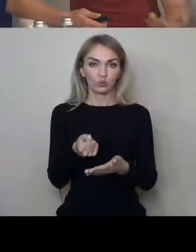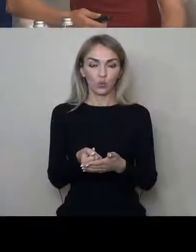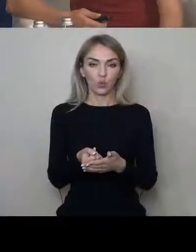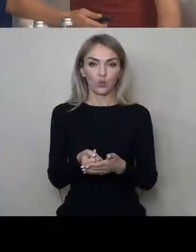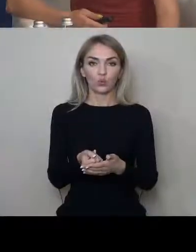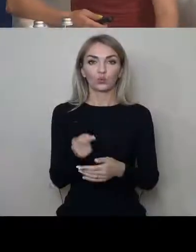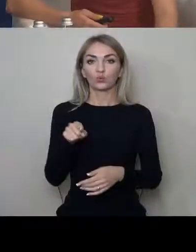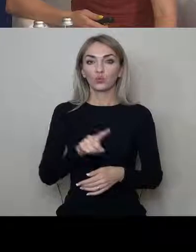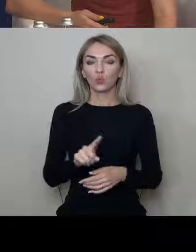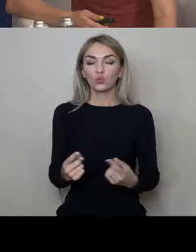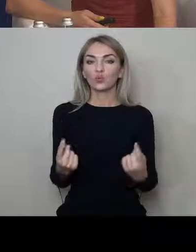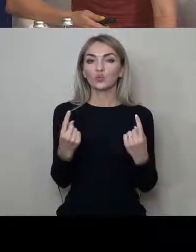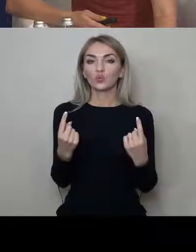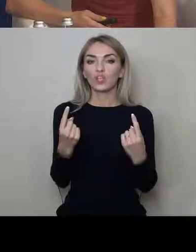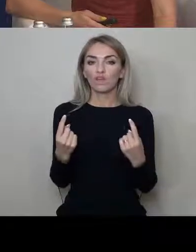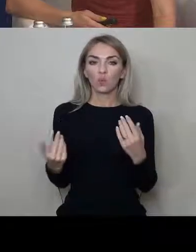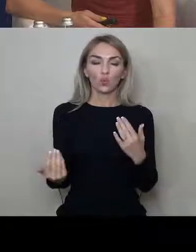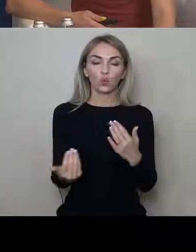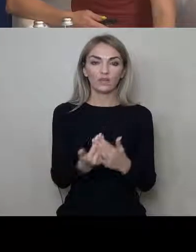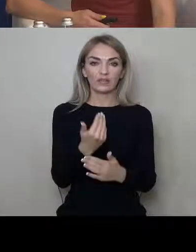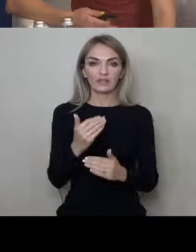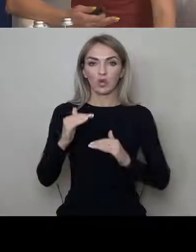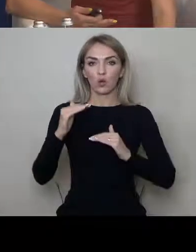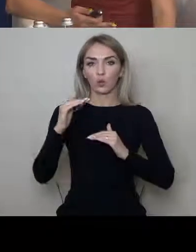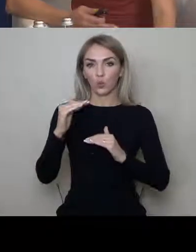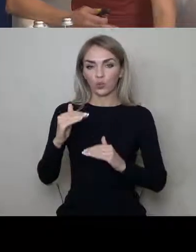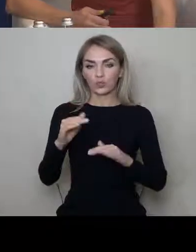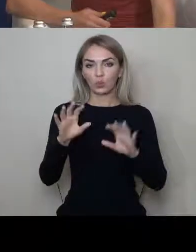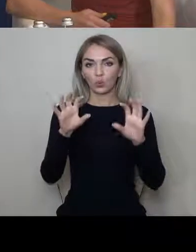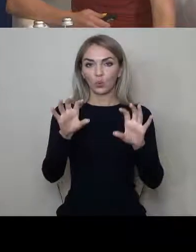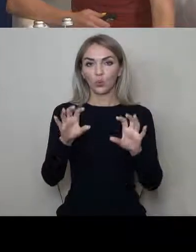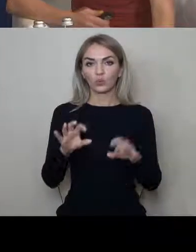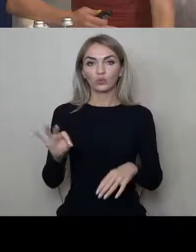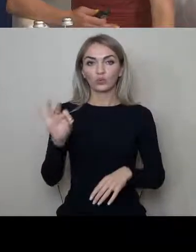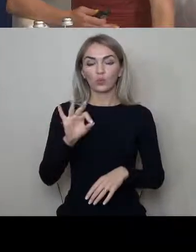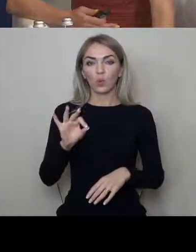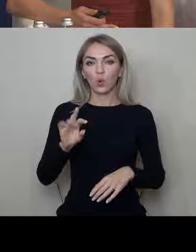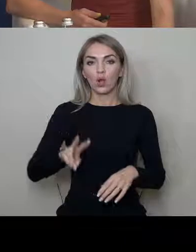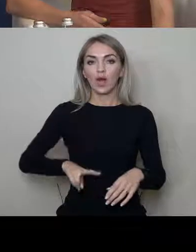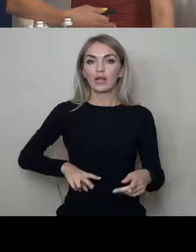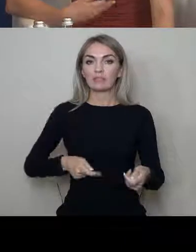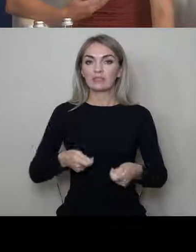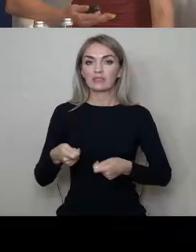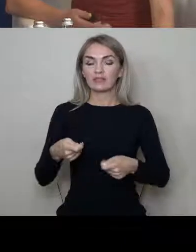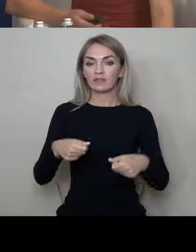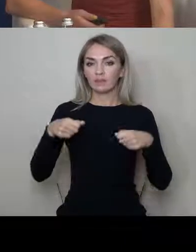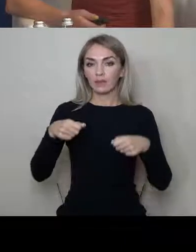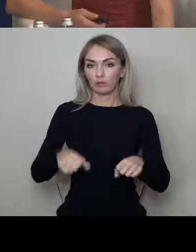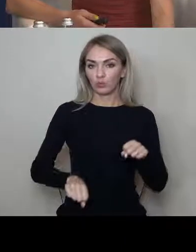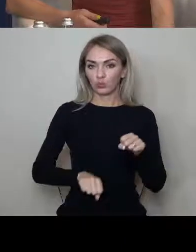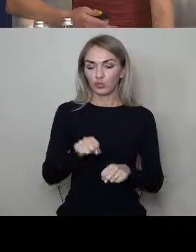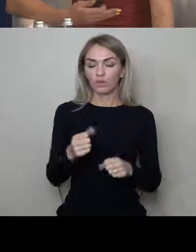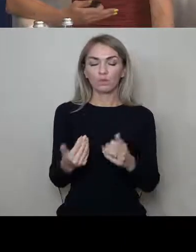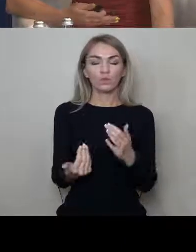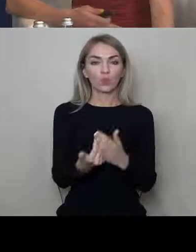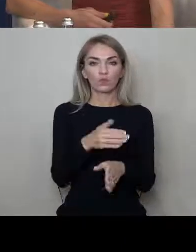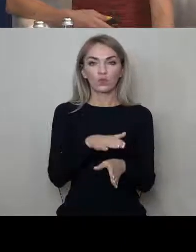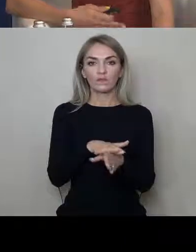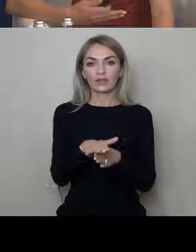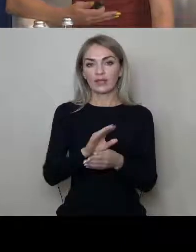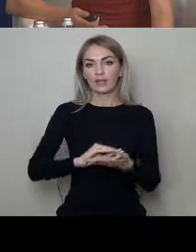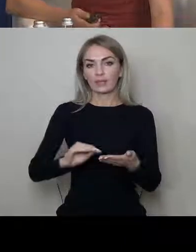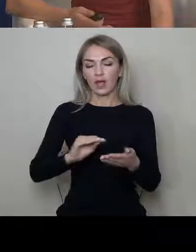was added following amendments, because the section on administrative liability and offenses